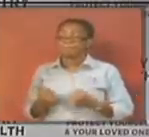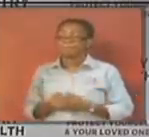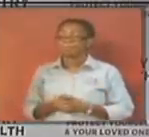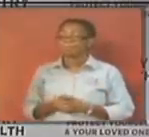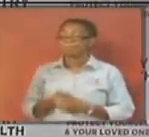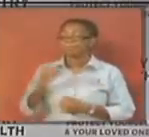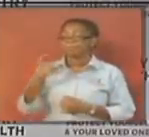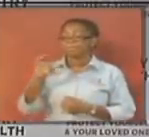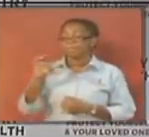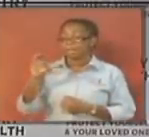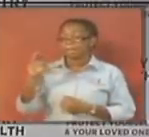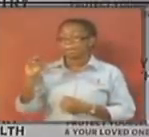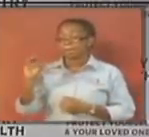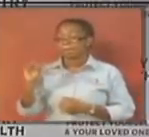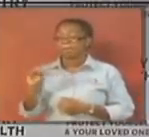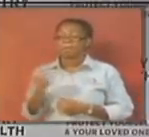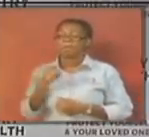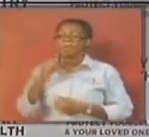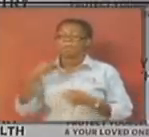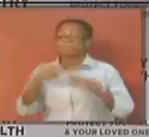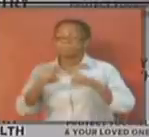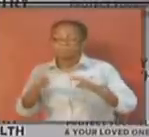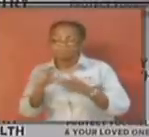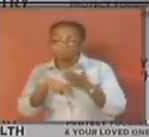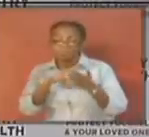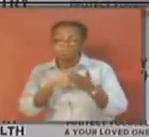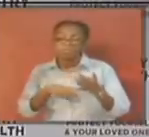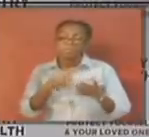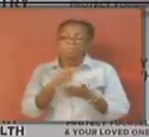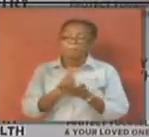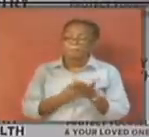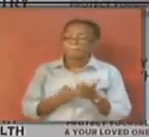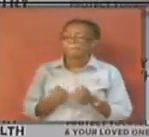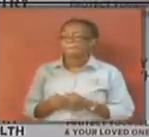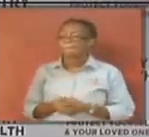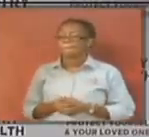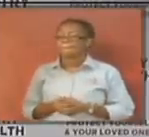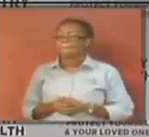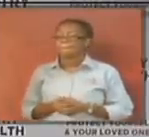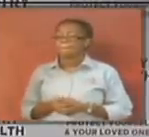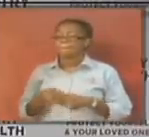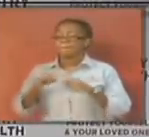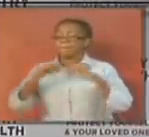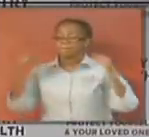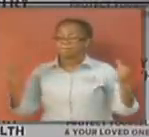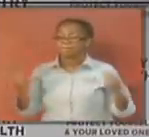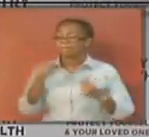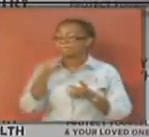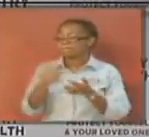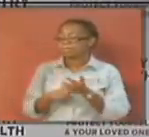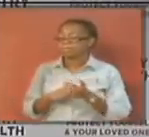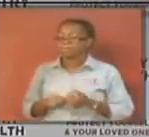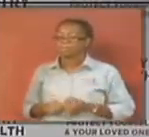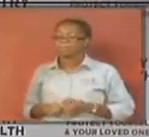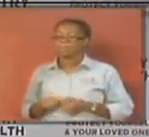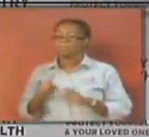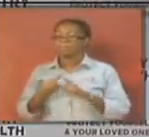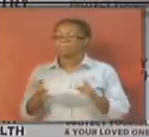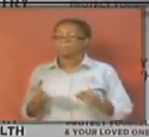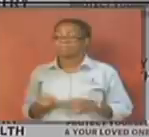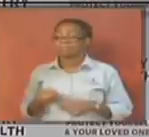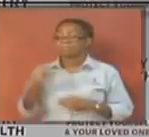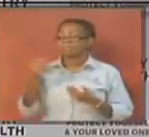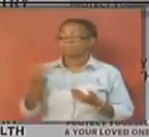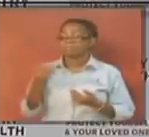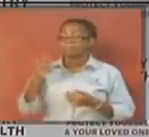two main issues addressed in the article is, one, private sector involvement in vaccination programs. And as you would have seen, the Ministry of Health would have sent